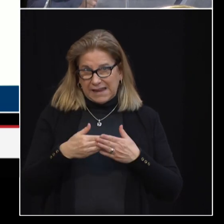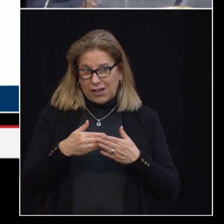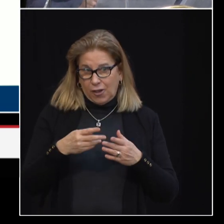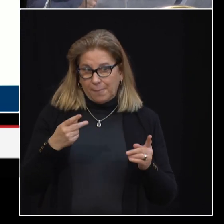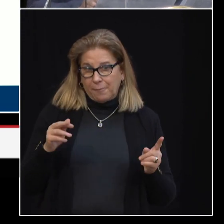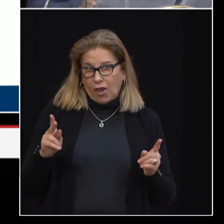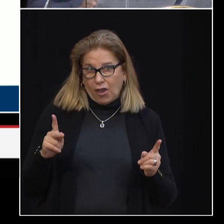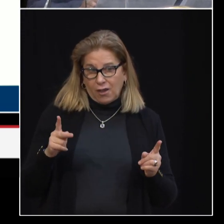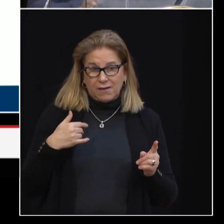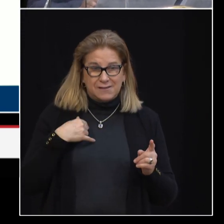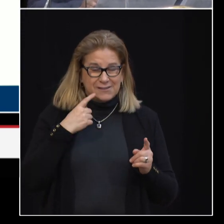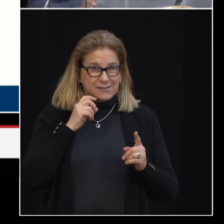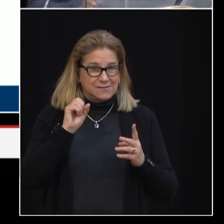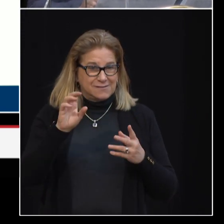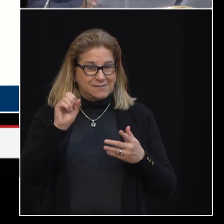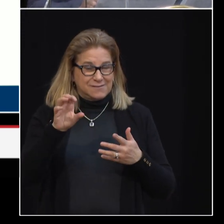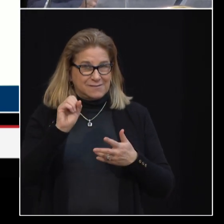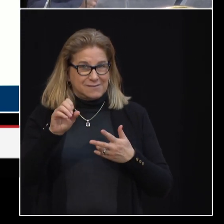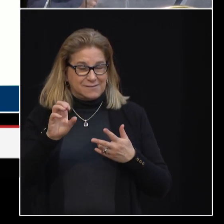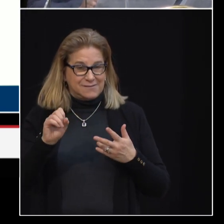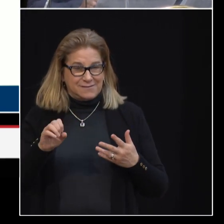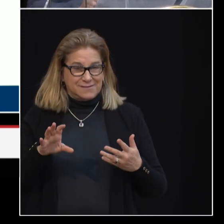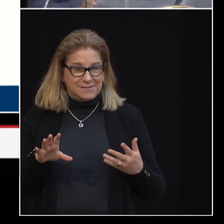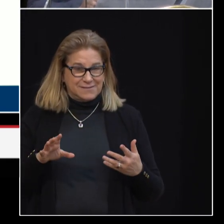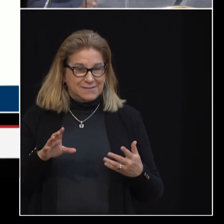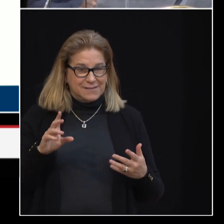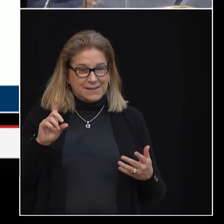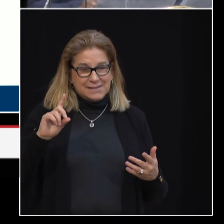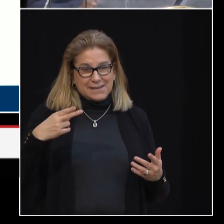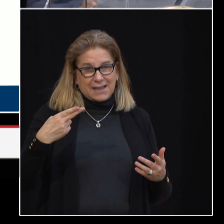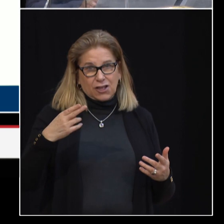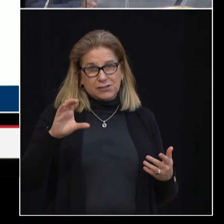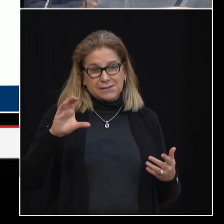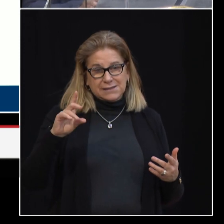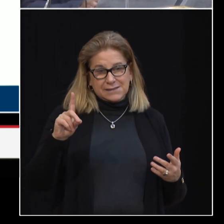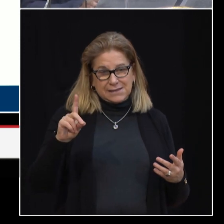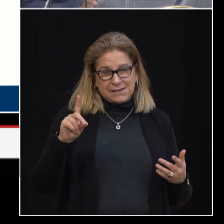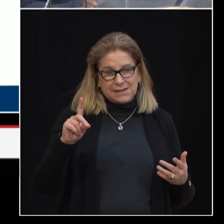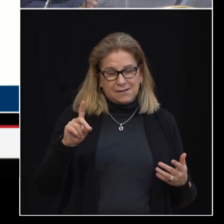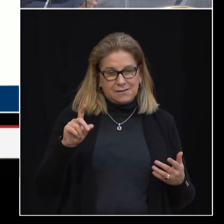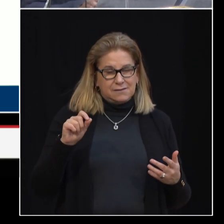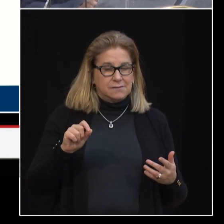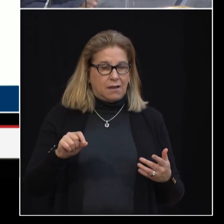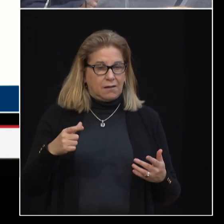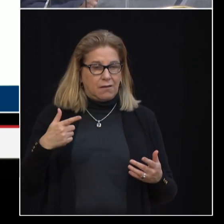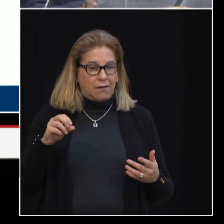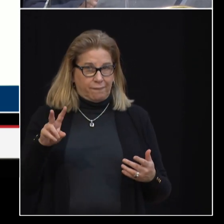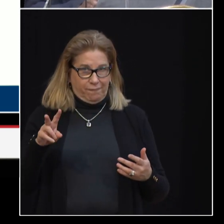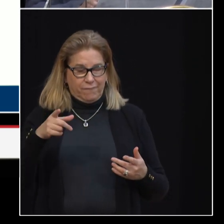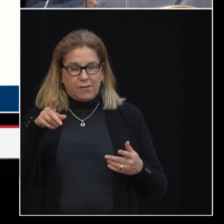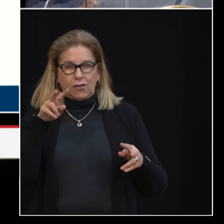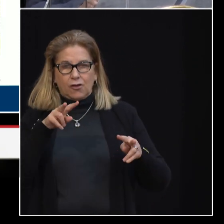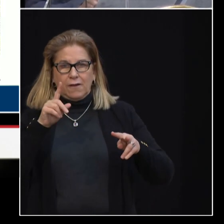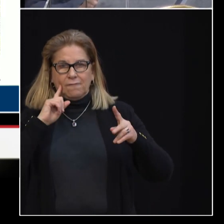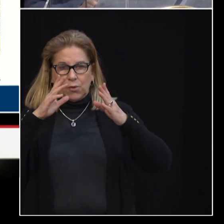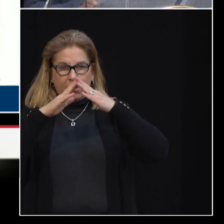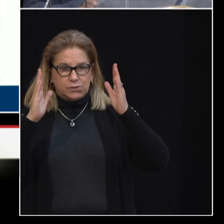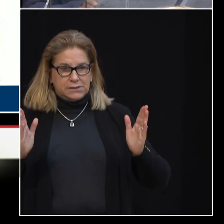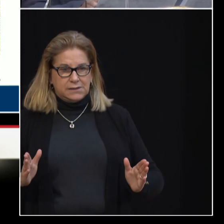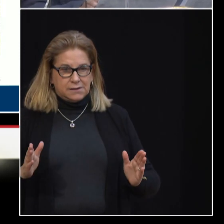dhcd.dc.gov. We look forward to working with you to create more homeowners in the city. Our last slide is about